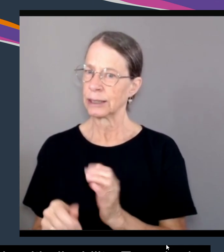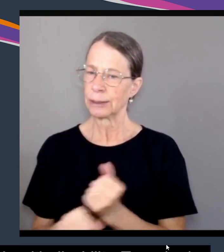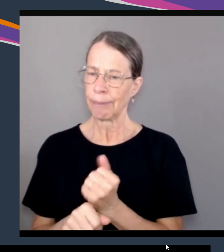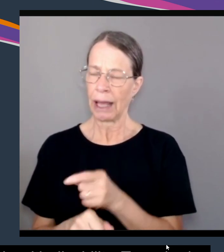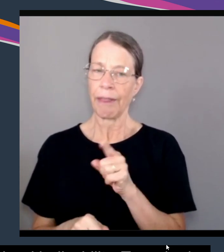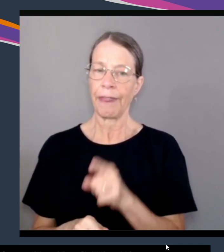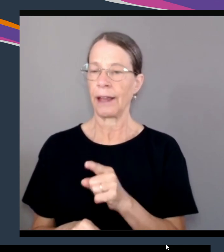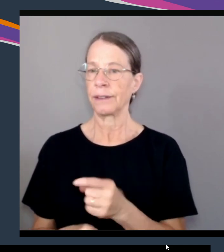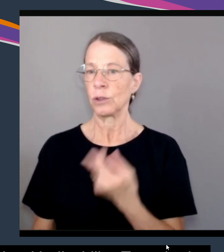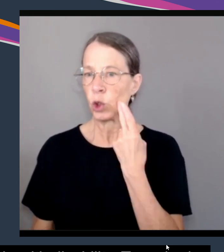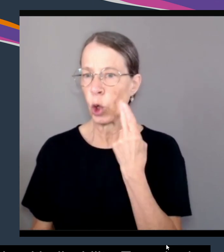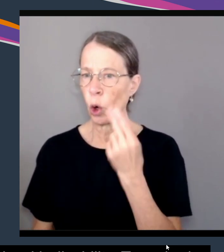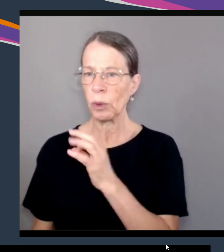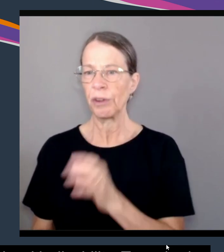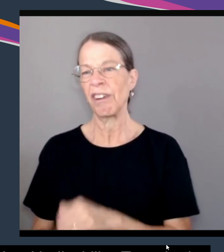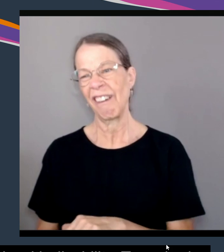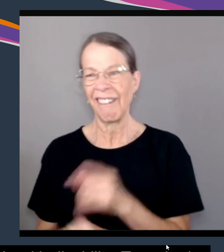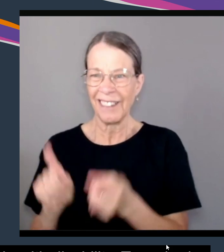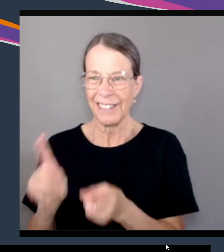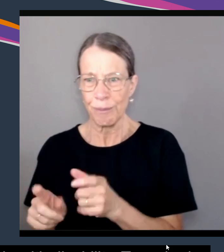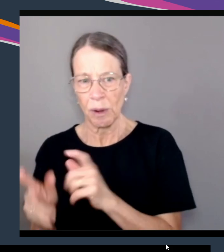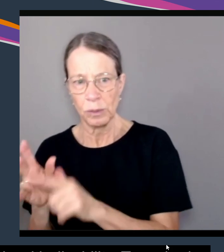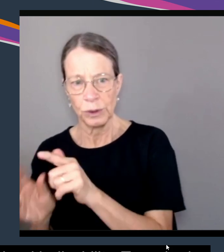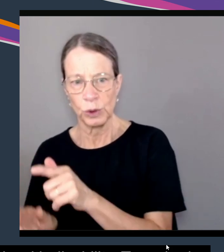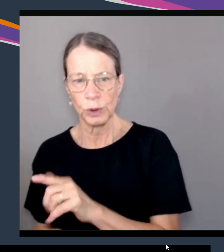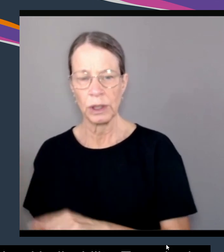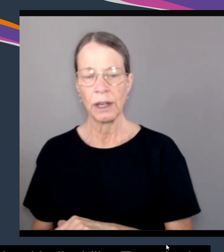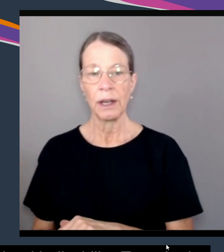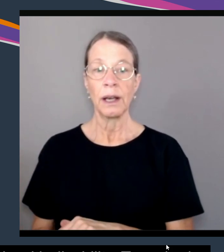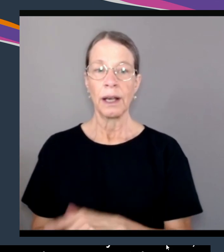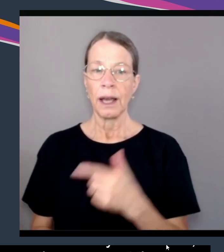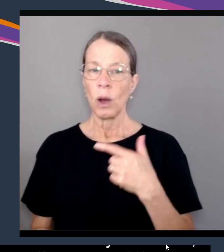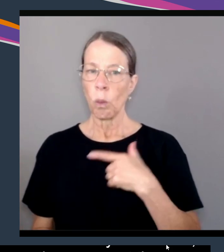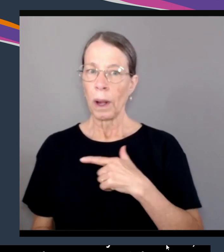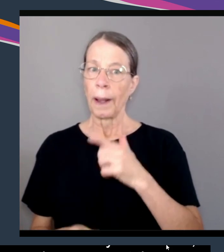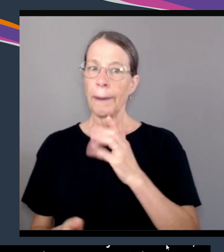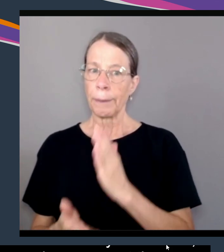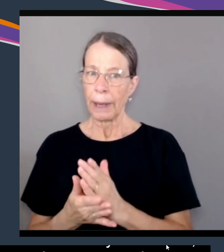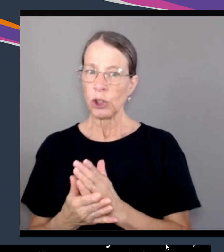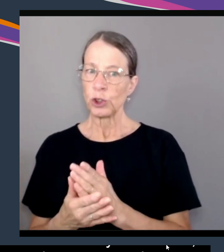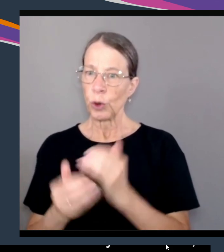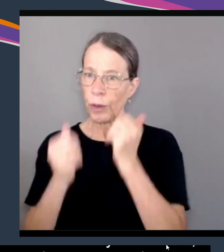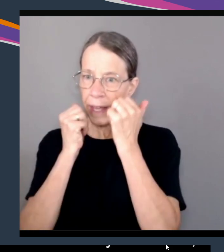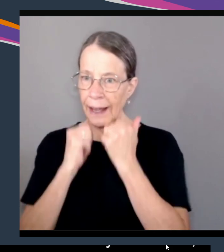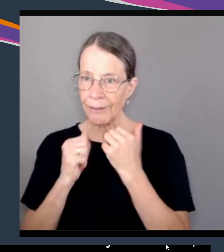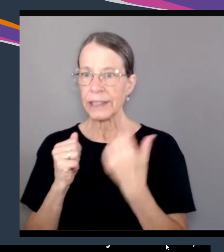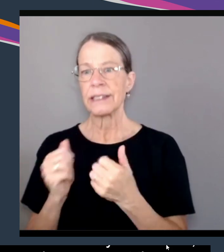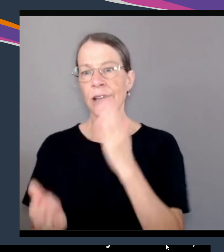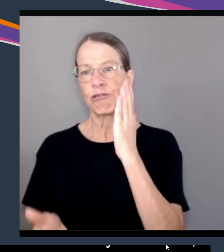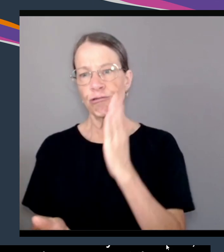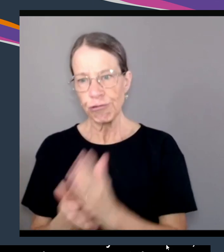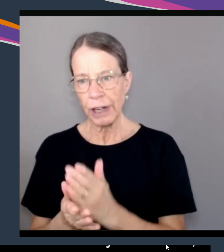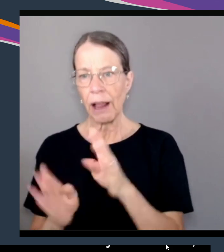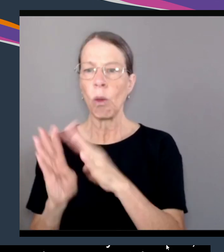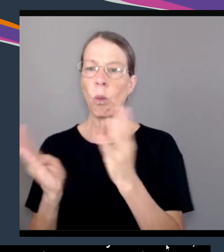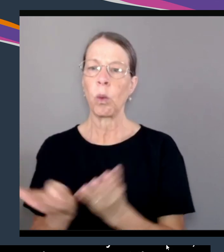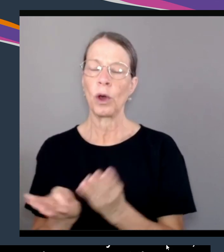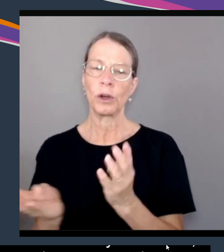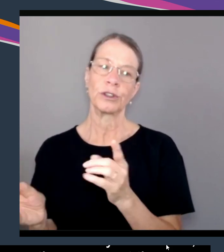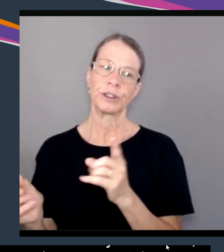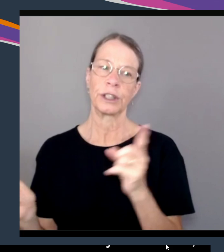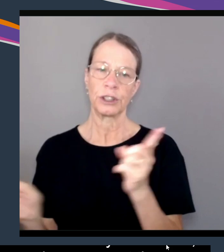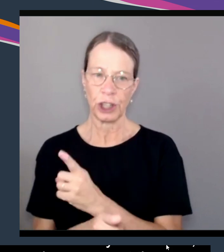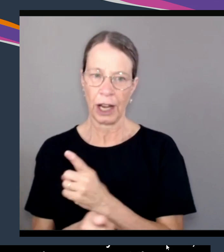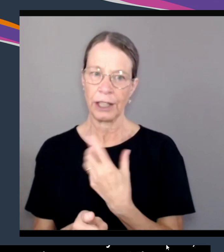is actually used to make real-world change and to improve safety, inclusion and everyday outcomes.